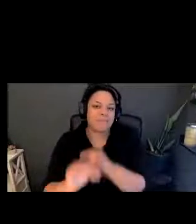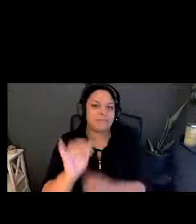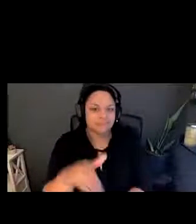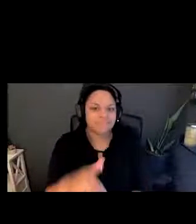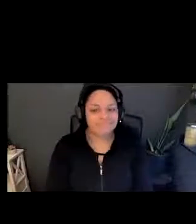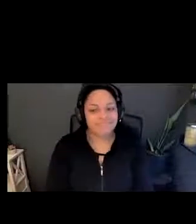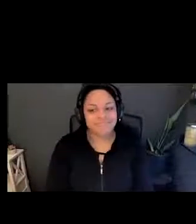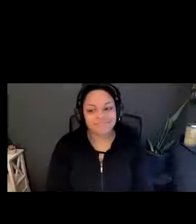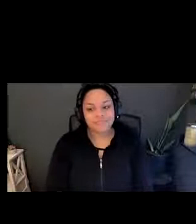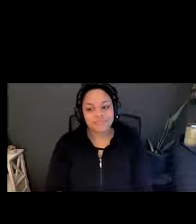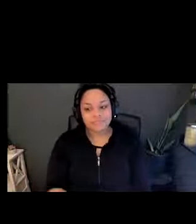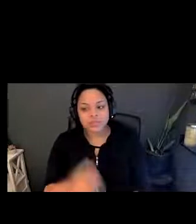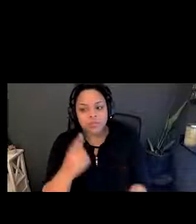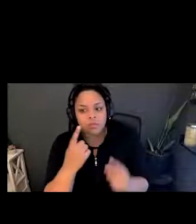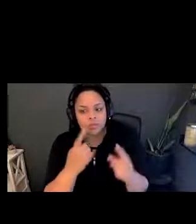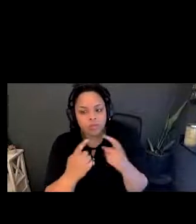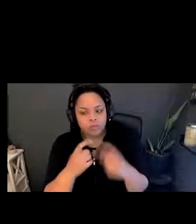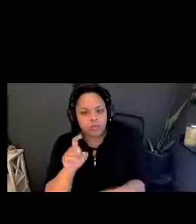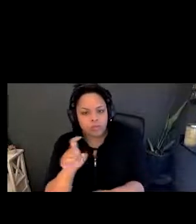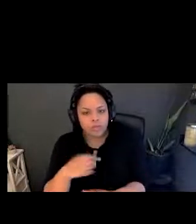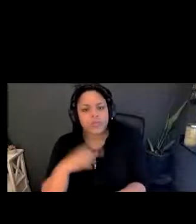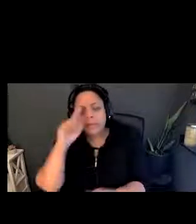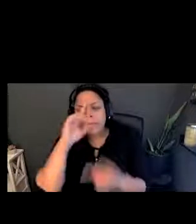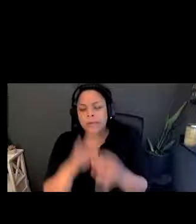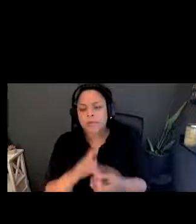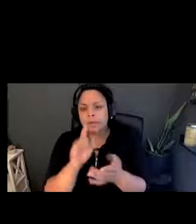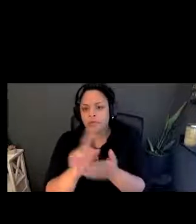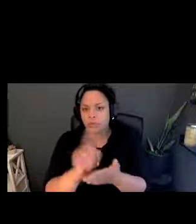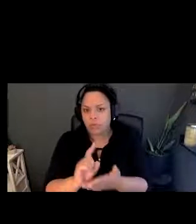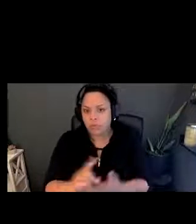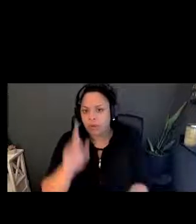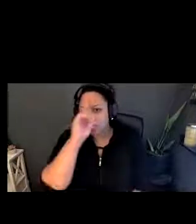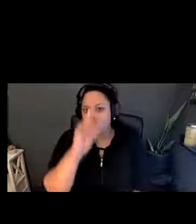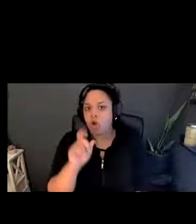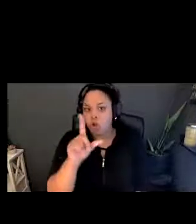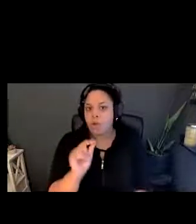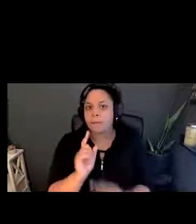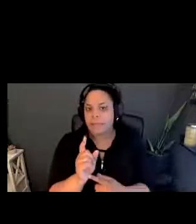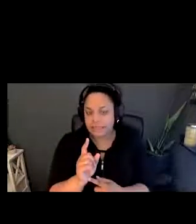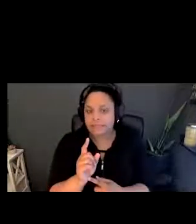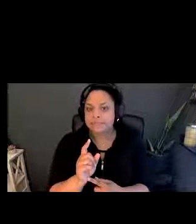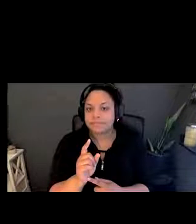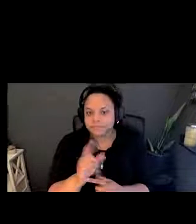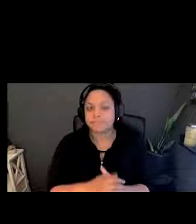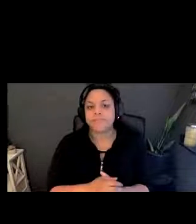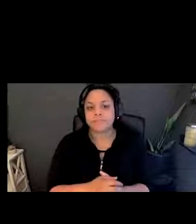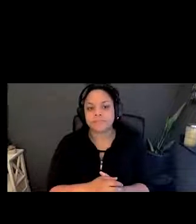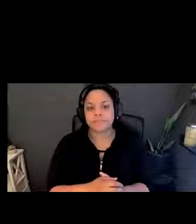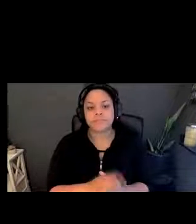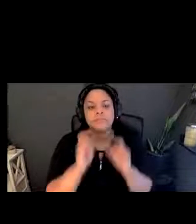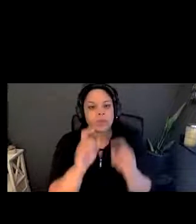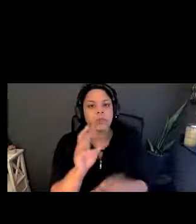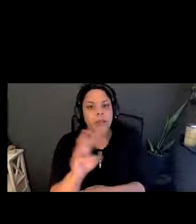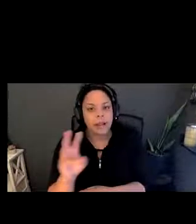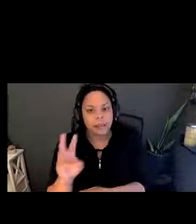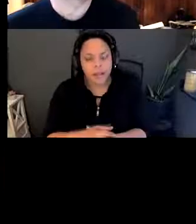All right, so questions. We do mindfulness each week for 120 minutes. Also, They've given you a website,